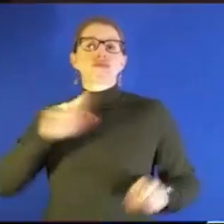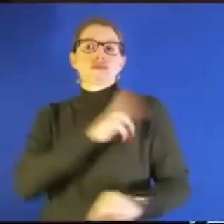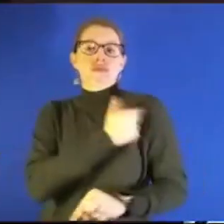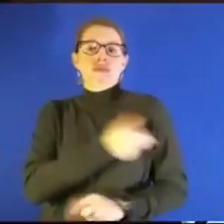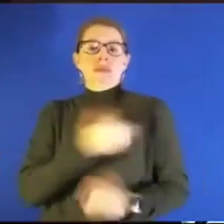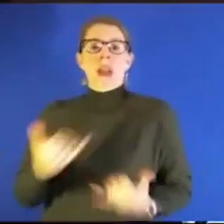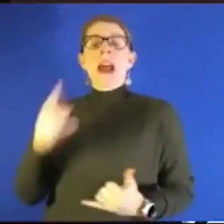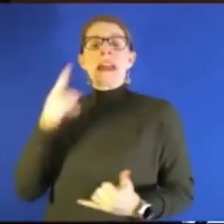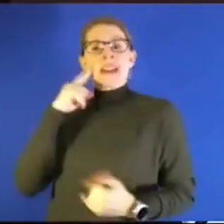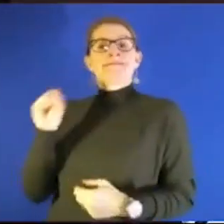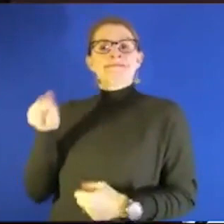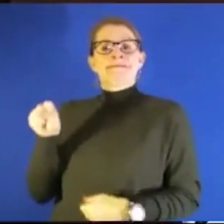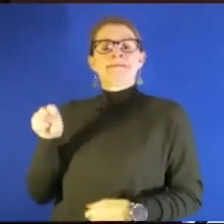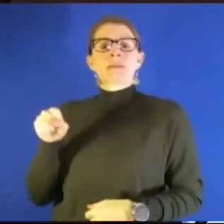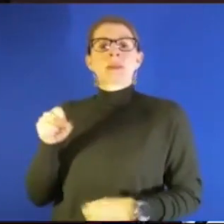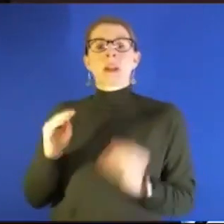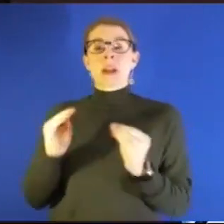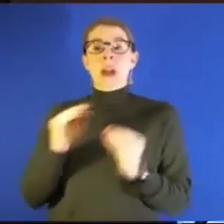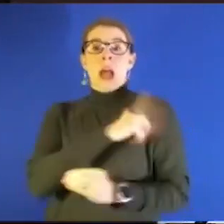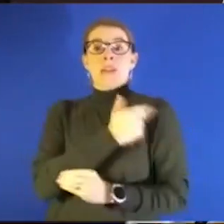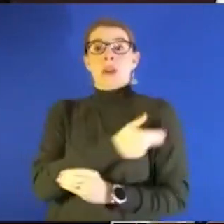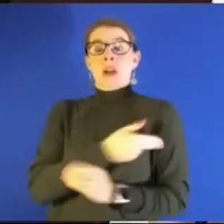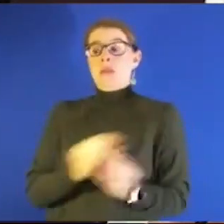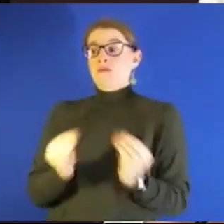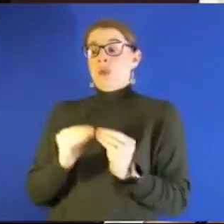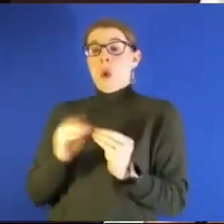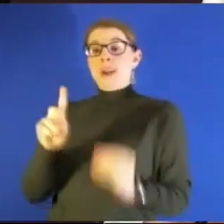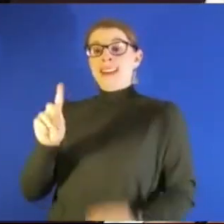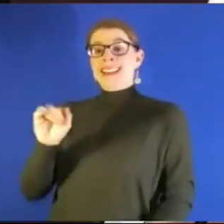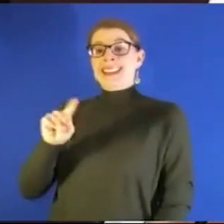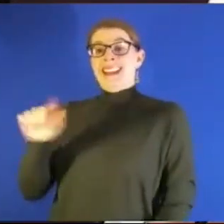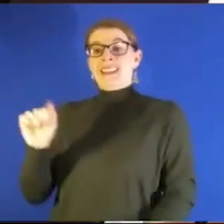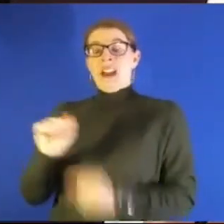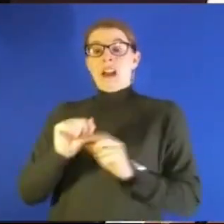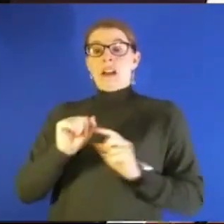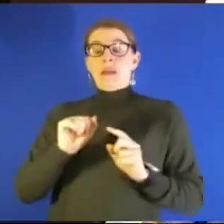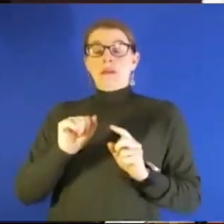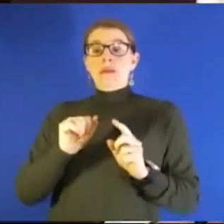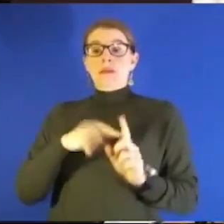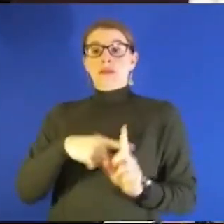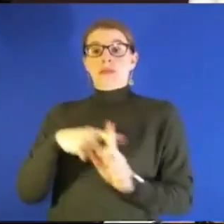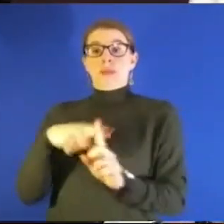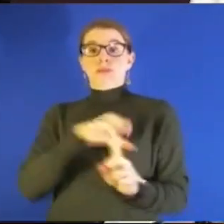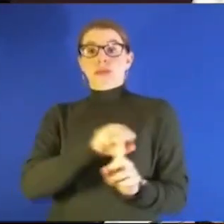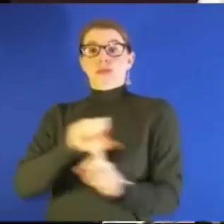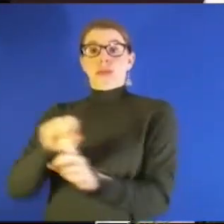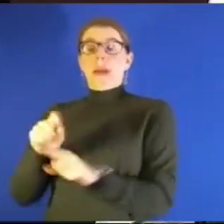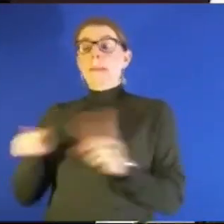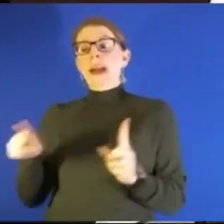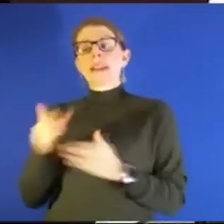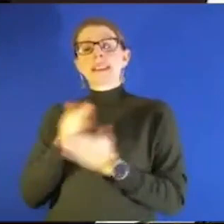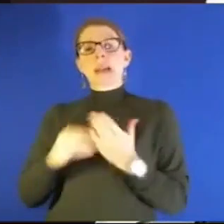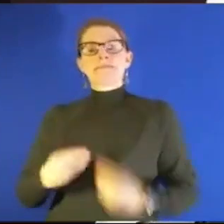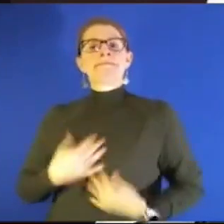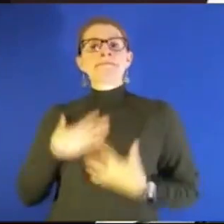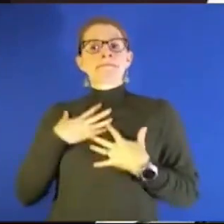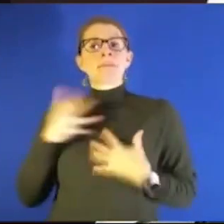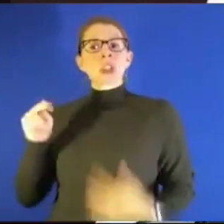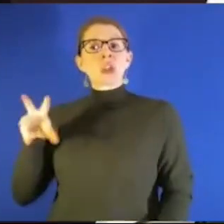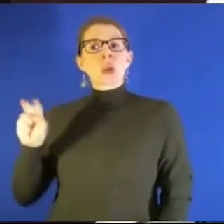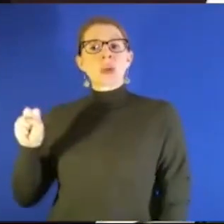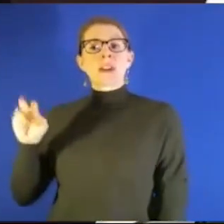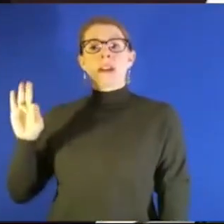hospitalizations we know are more prevalent with the Delta variant. We've seen there are a couple of encouraging pieces of news. Dr. Fauci is talking about how